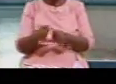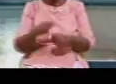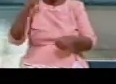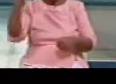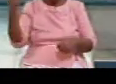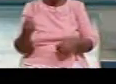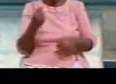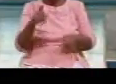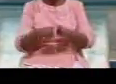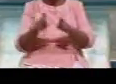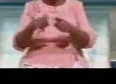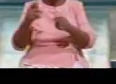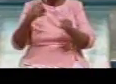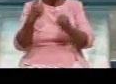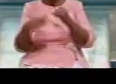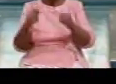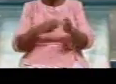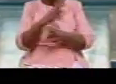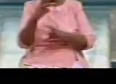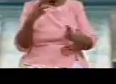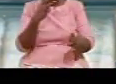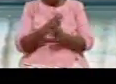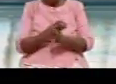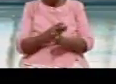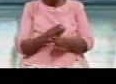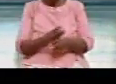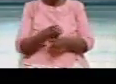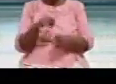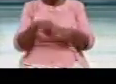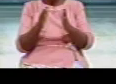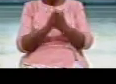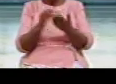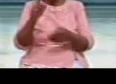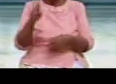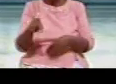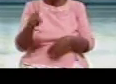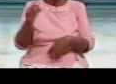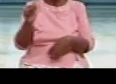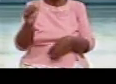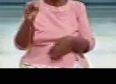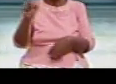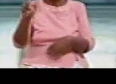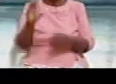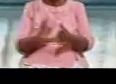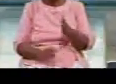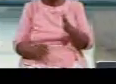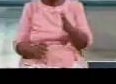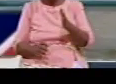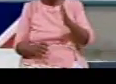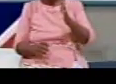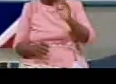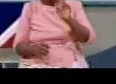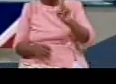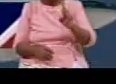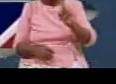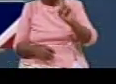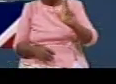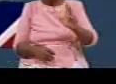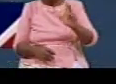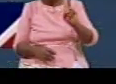at Psalm 132. Psalm 132, I'm reading from verse 9. In Psalm